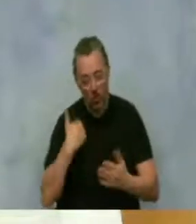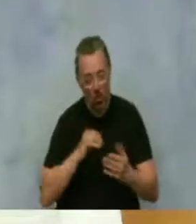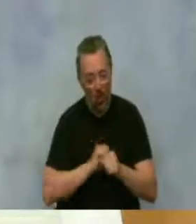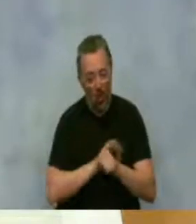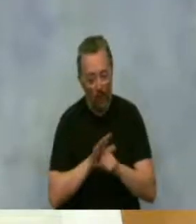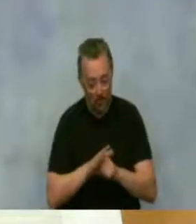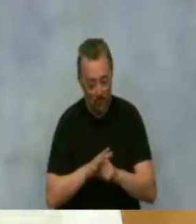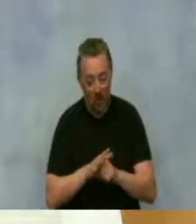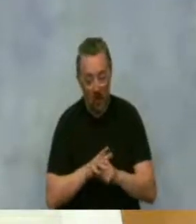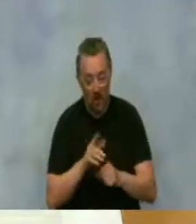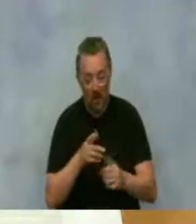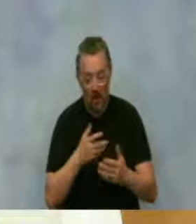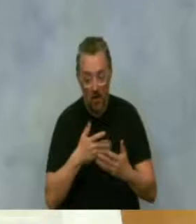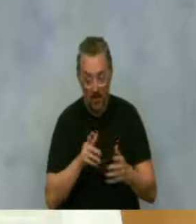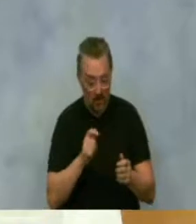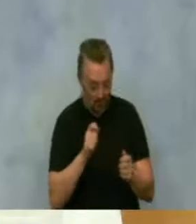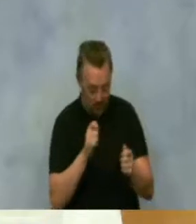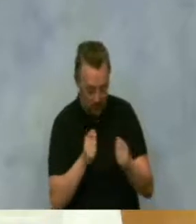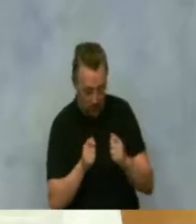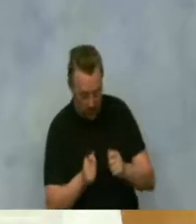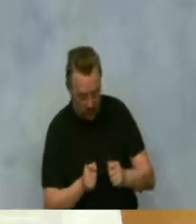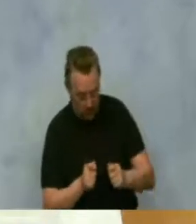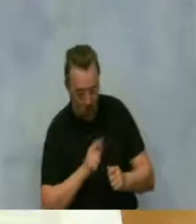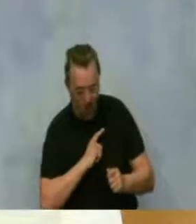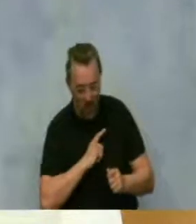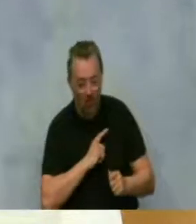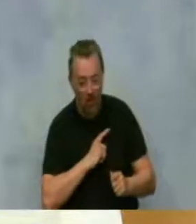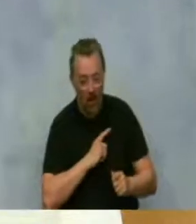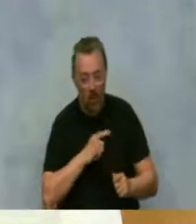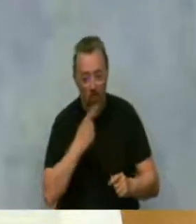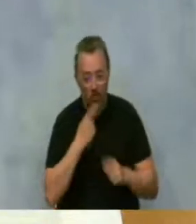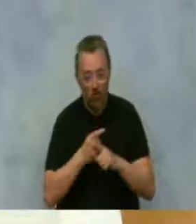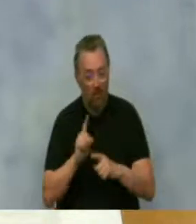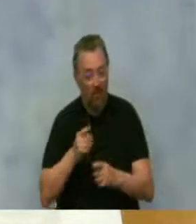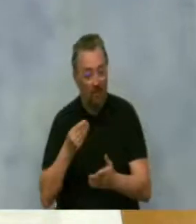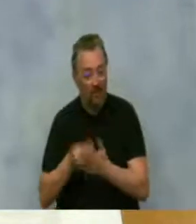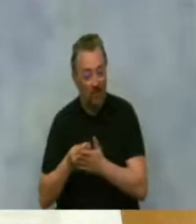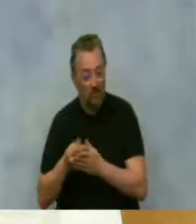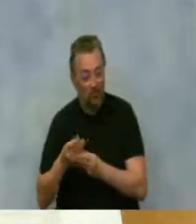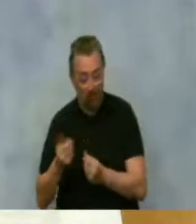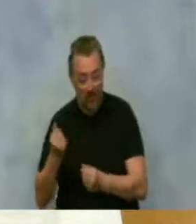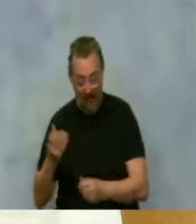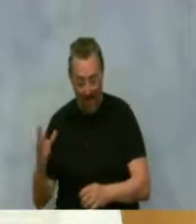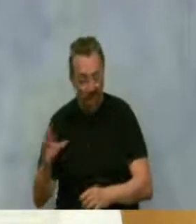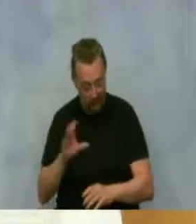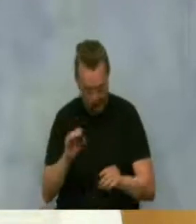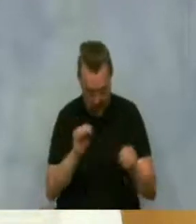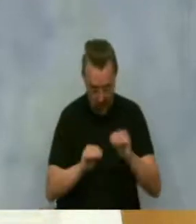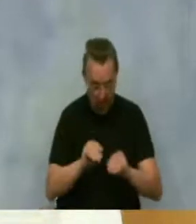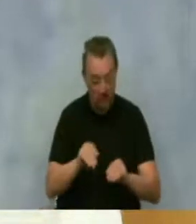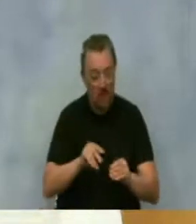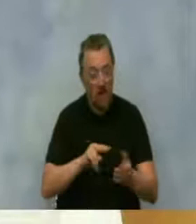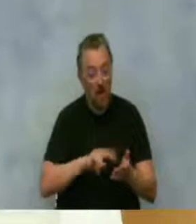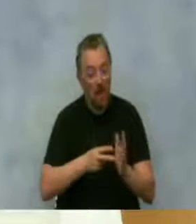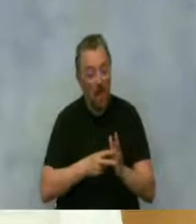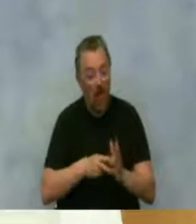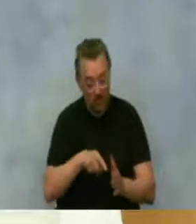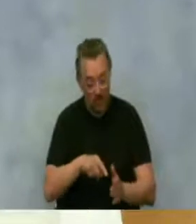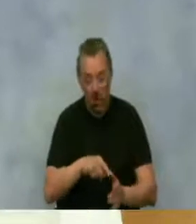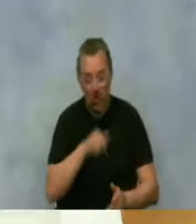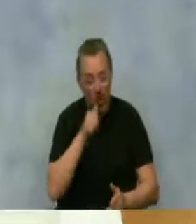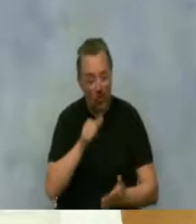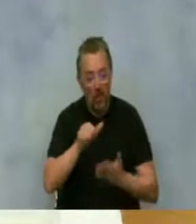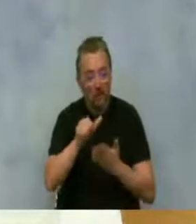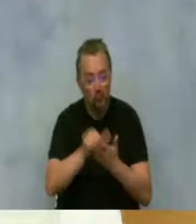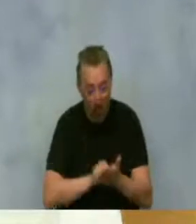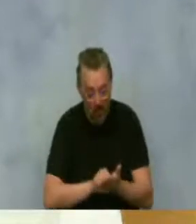guidance issued by the Government, and takes account of the financial resources that have been announced. The plan is not a programme and will be subject to